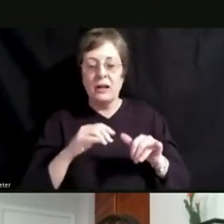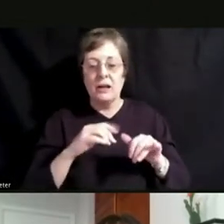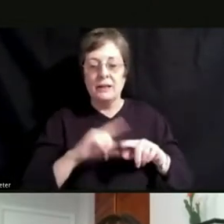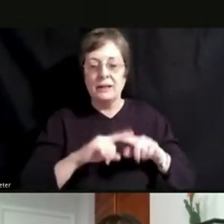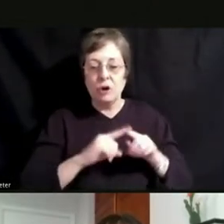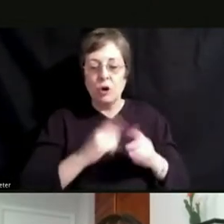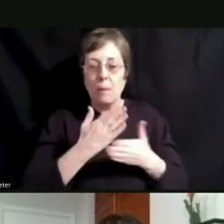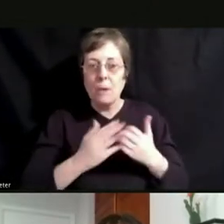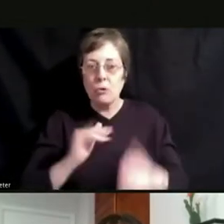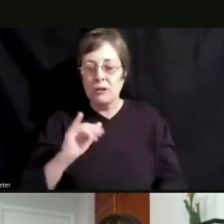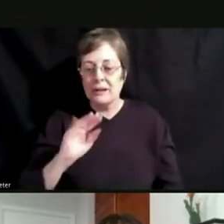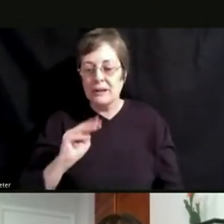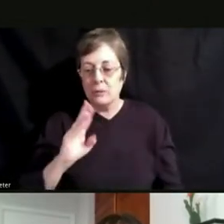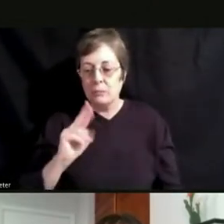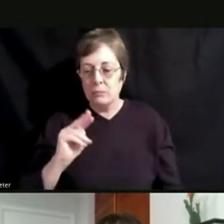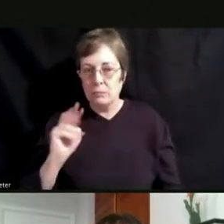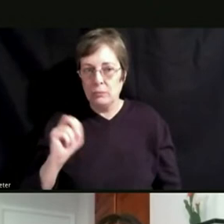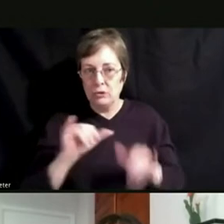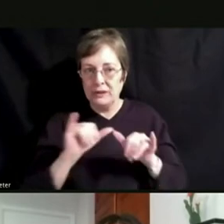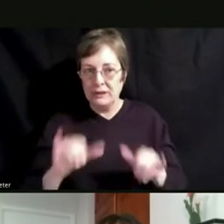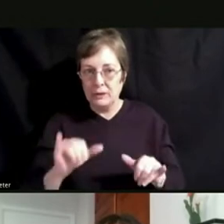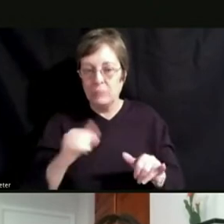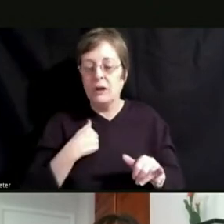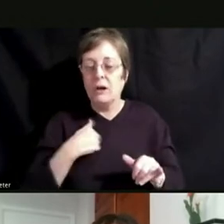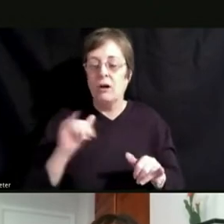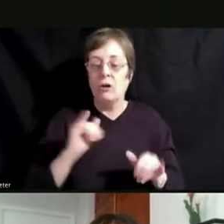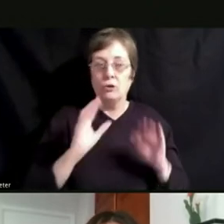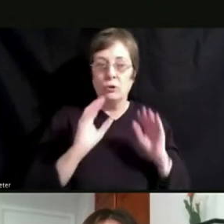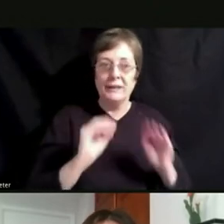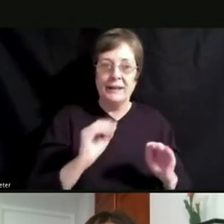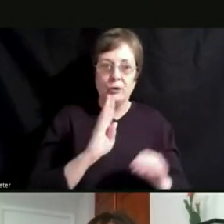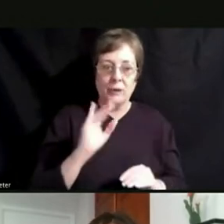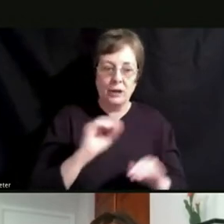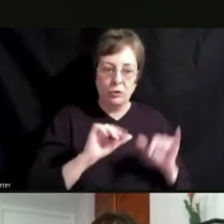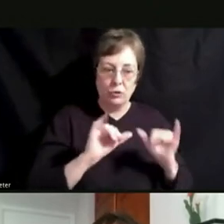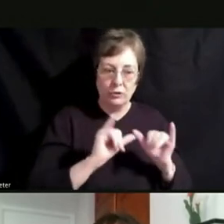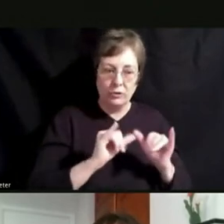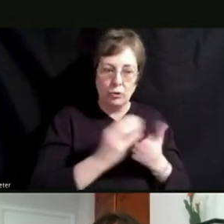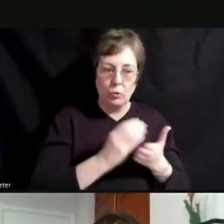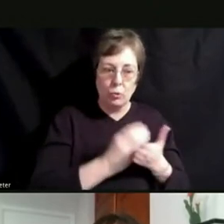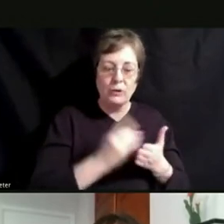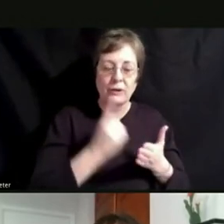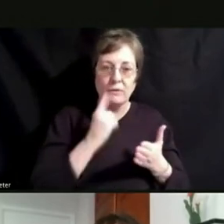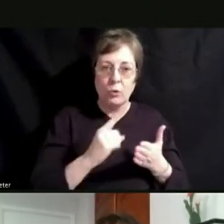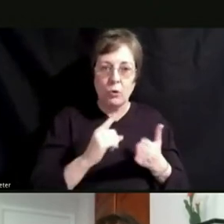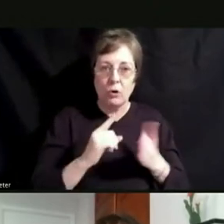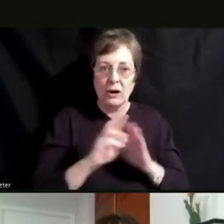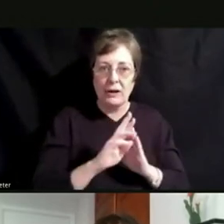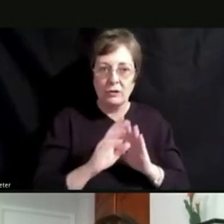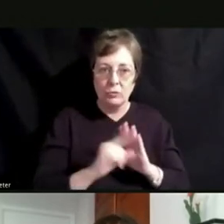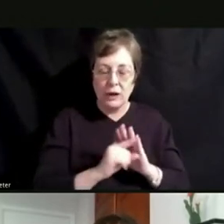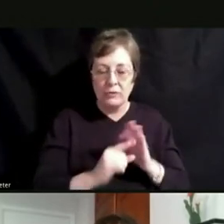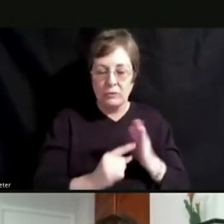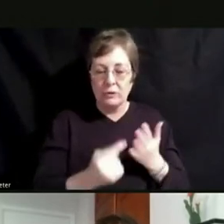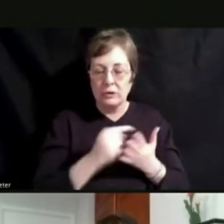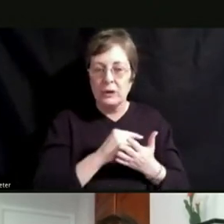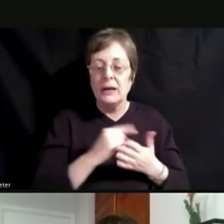And then I also teach, so I teach bioengineering courses for the undergraduates. Obviously,